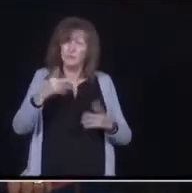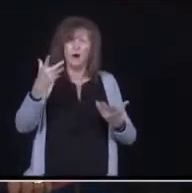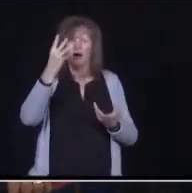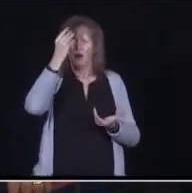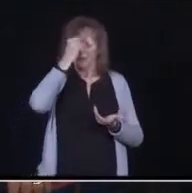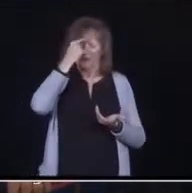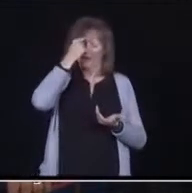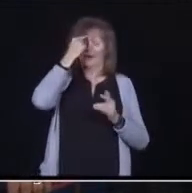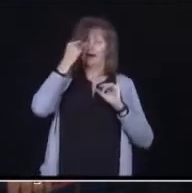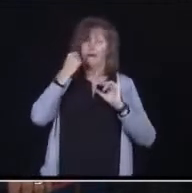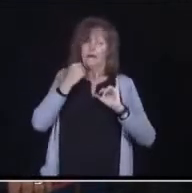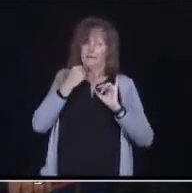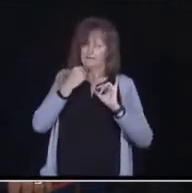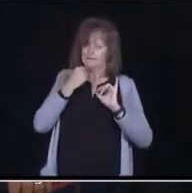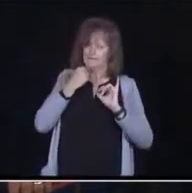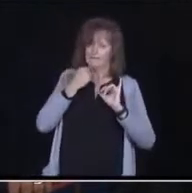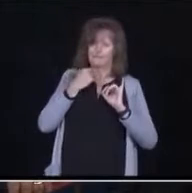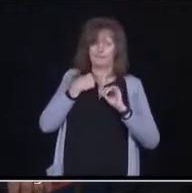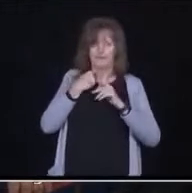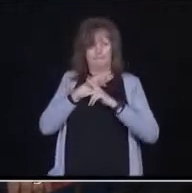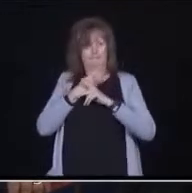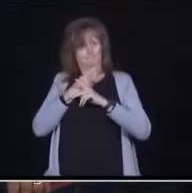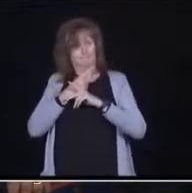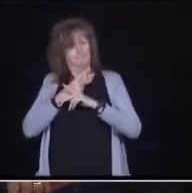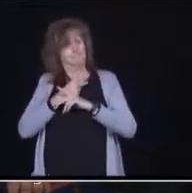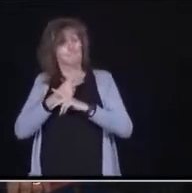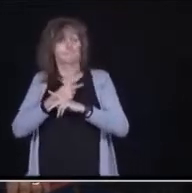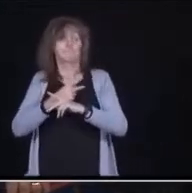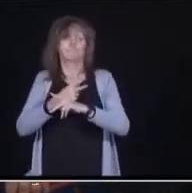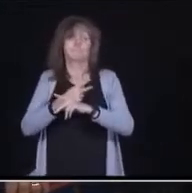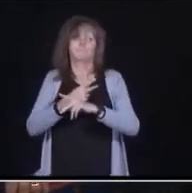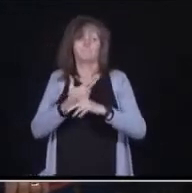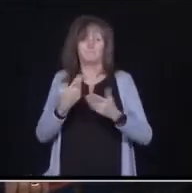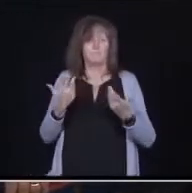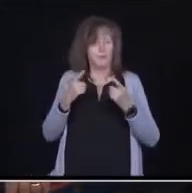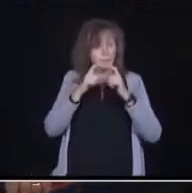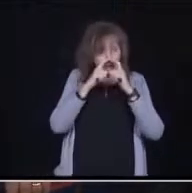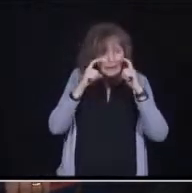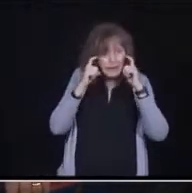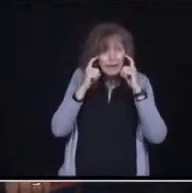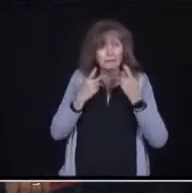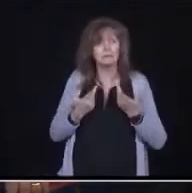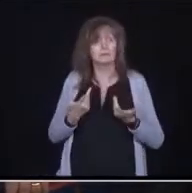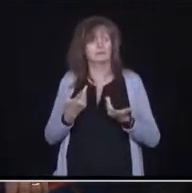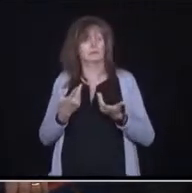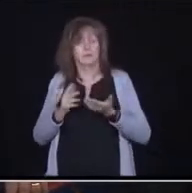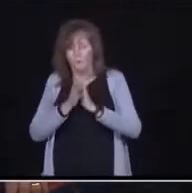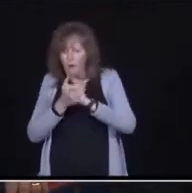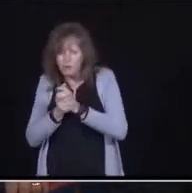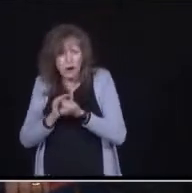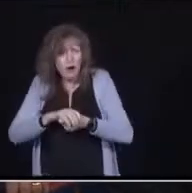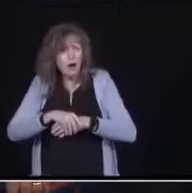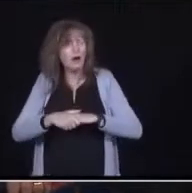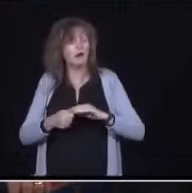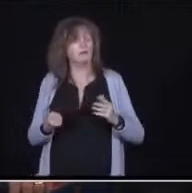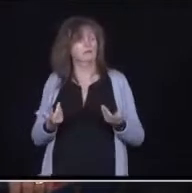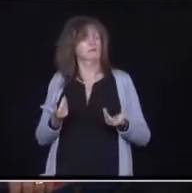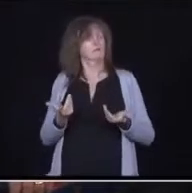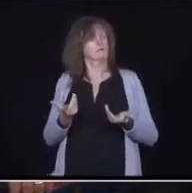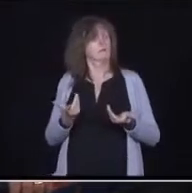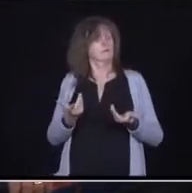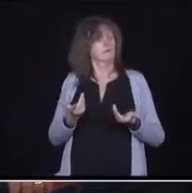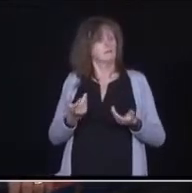happen. Then there's the during, and the during is wearing the mask, washing your hands, making sure that you've got